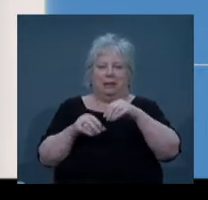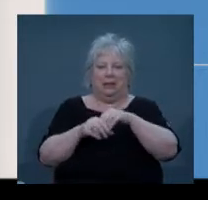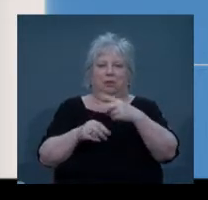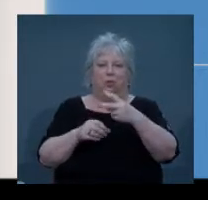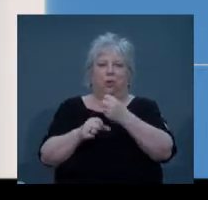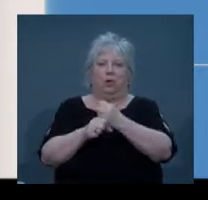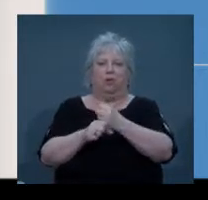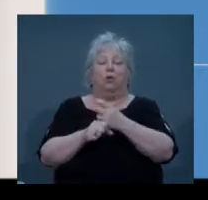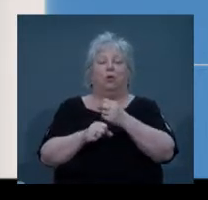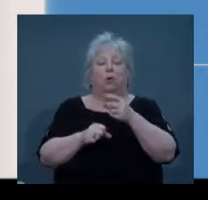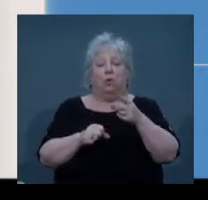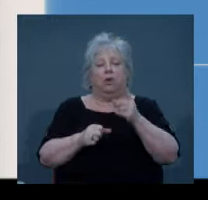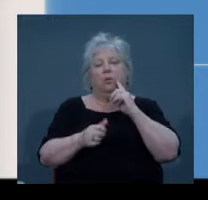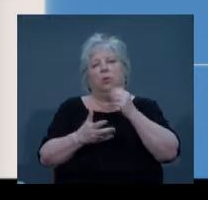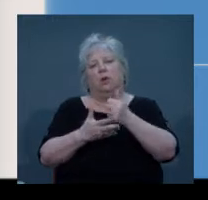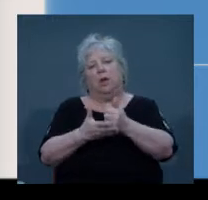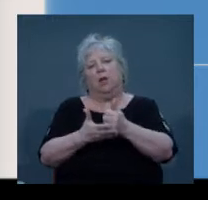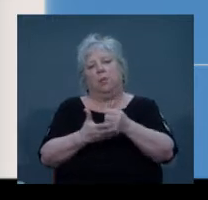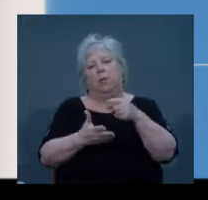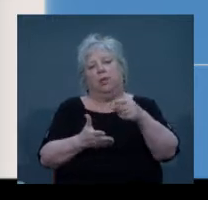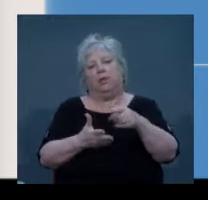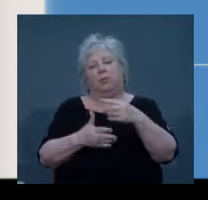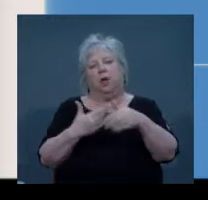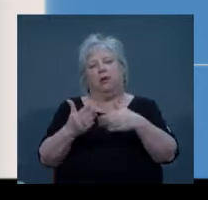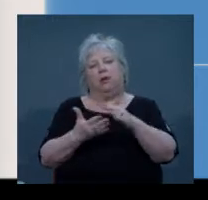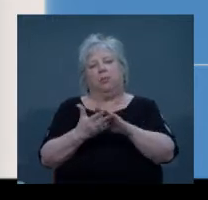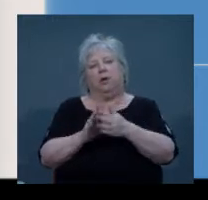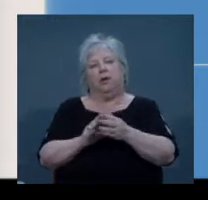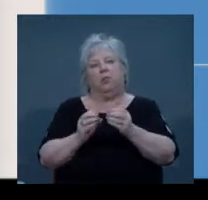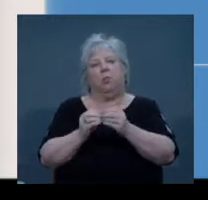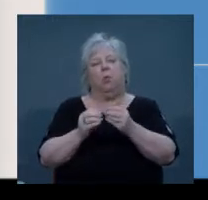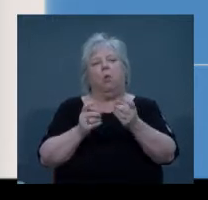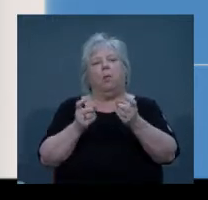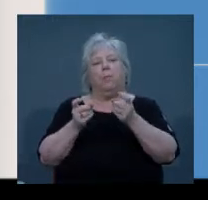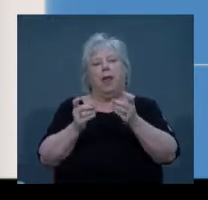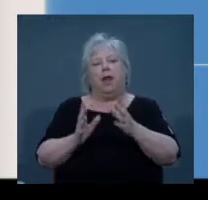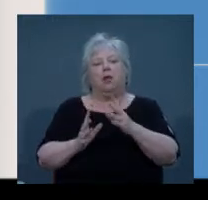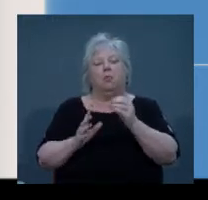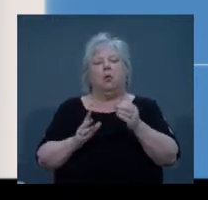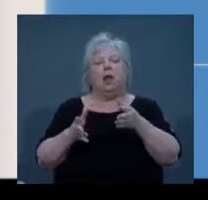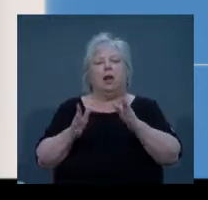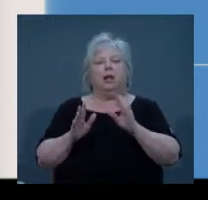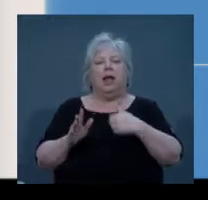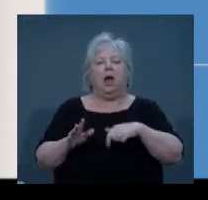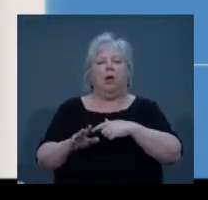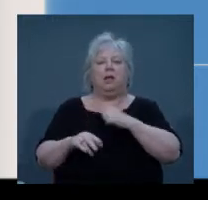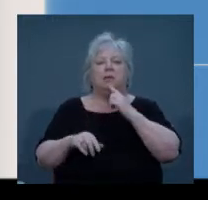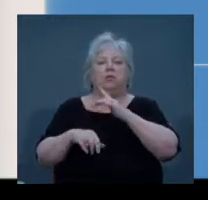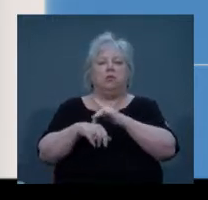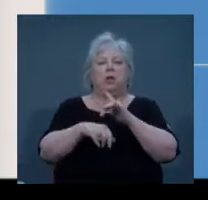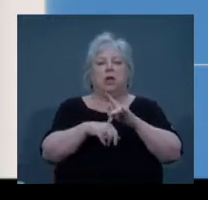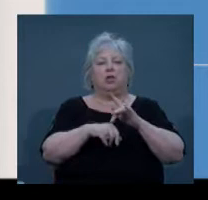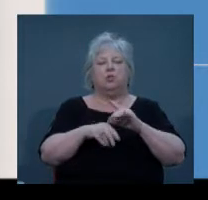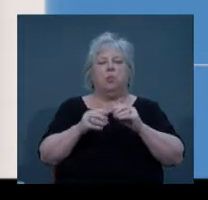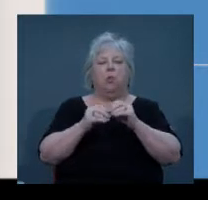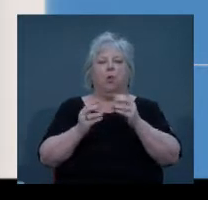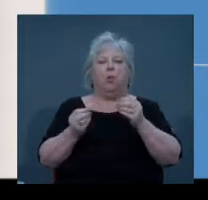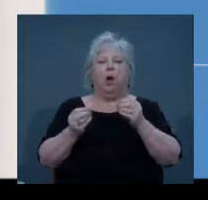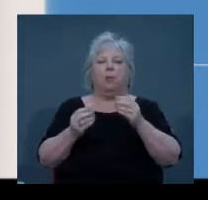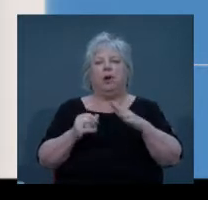help it be more manageable, also allow us to touch more properties across the city. Can I